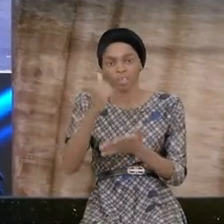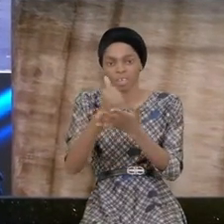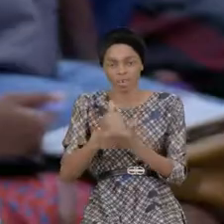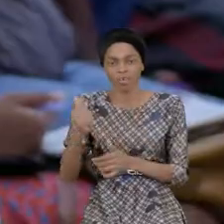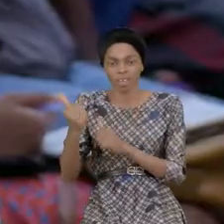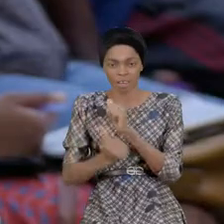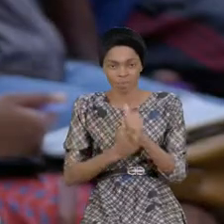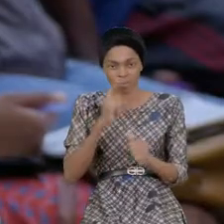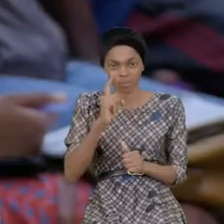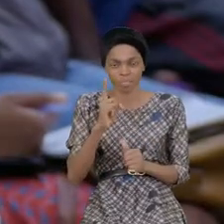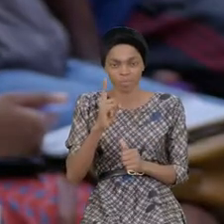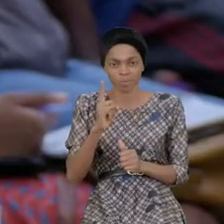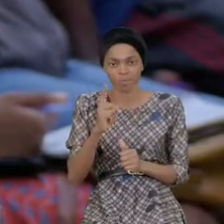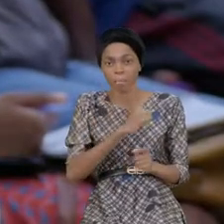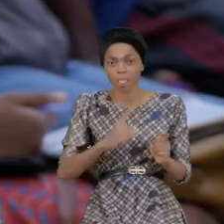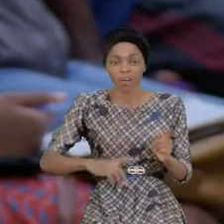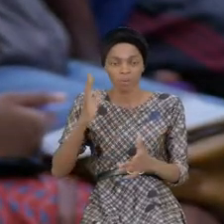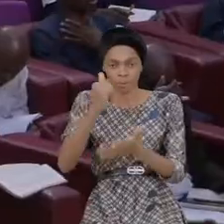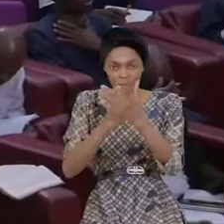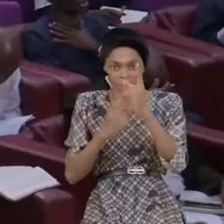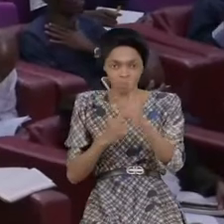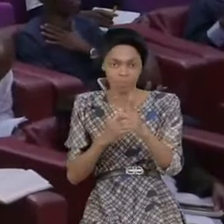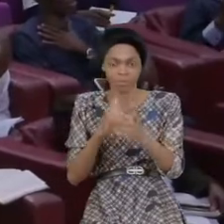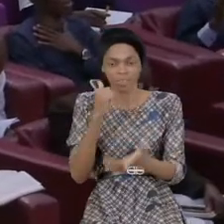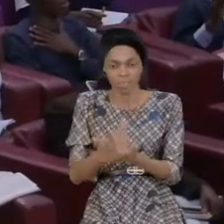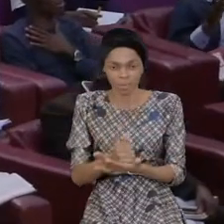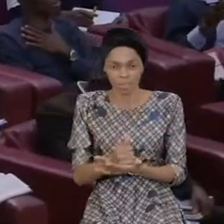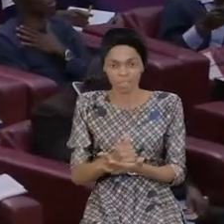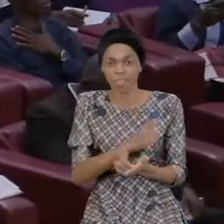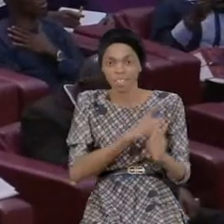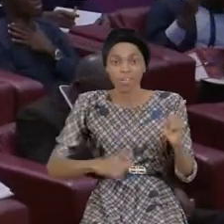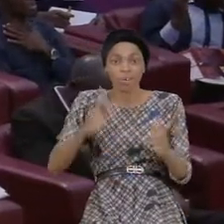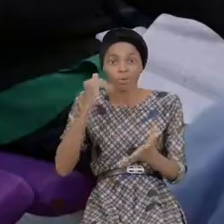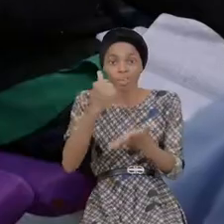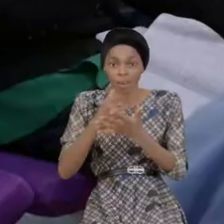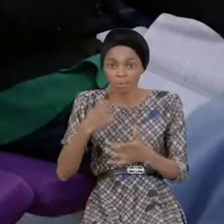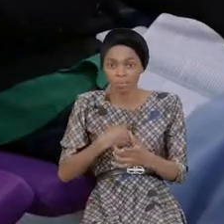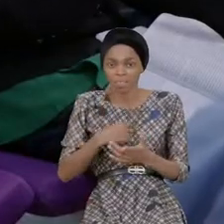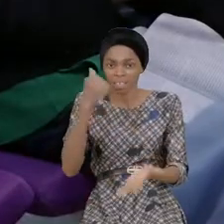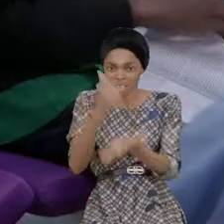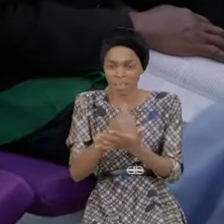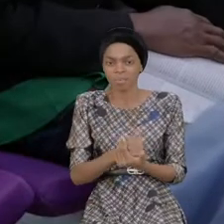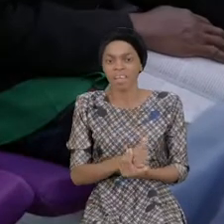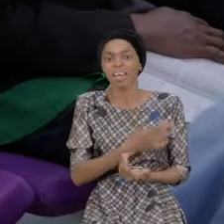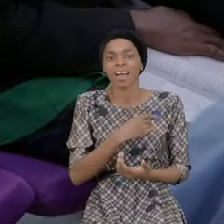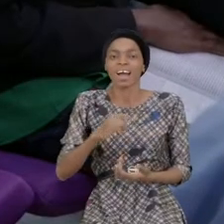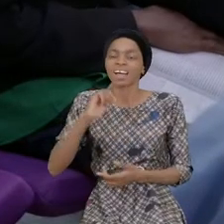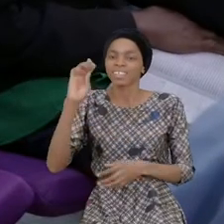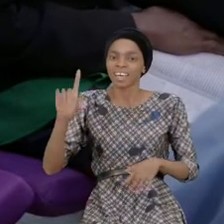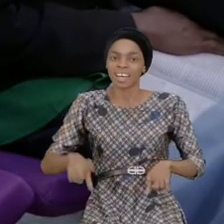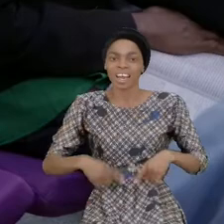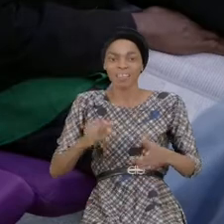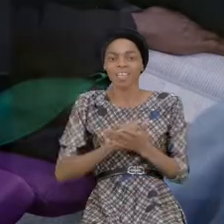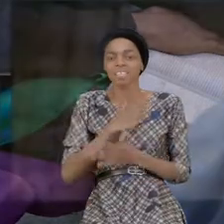everyone. The Lord will help me. The Lord will help me. And the life pleasing